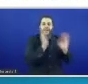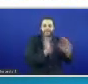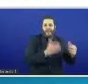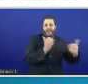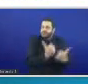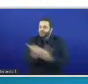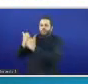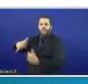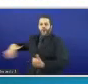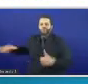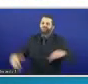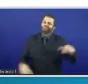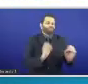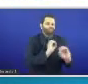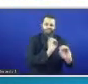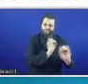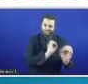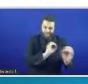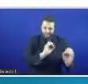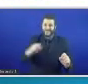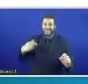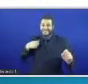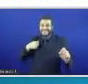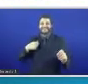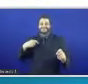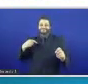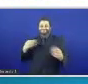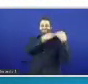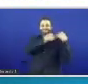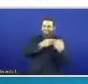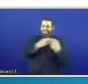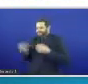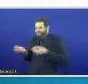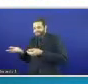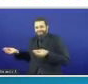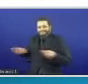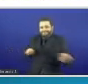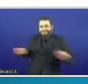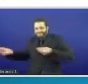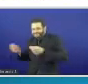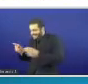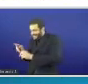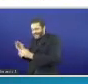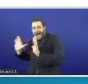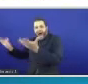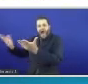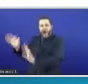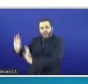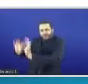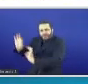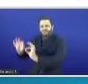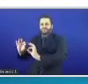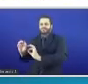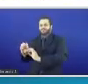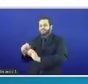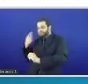And whatever we do, even if we help her, still it's not enough. It's not enough because there are so many